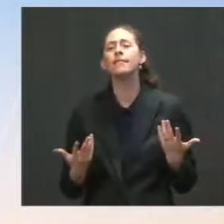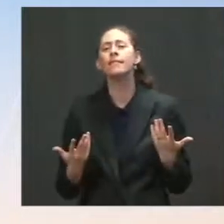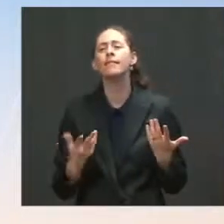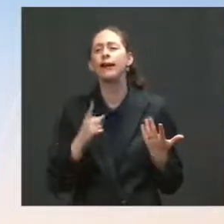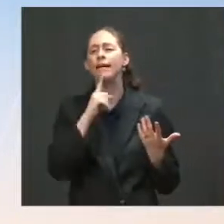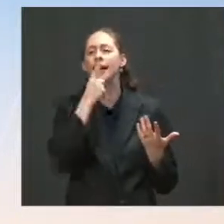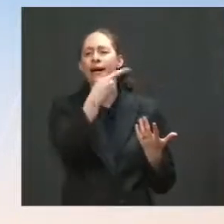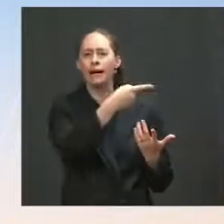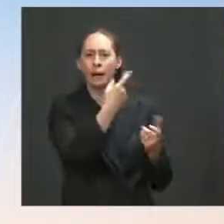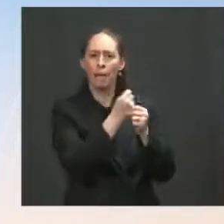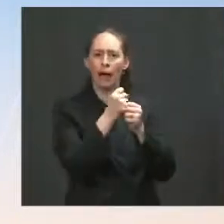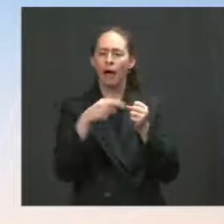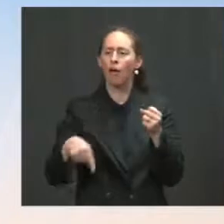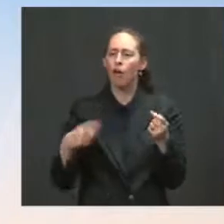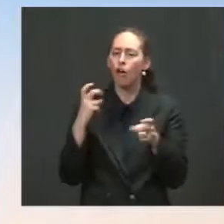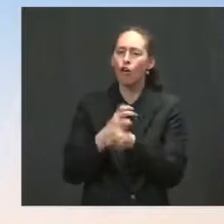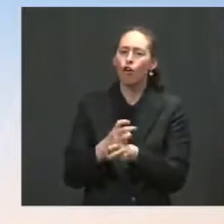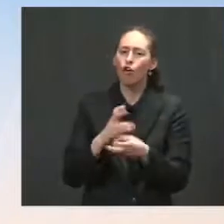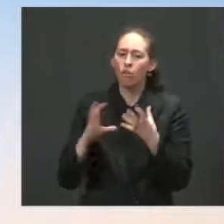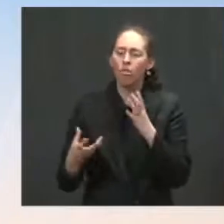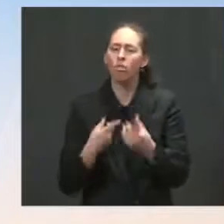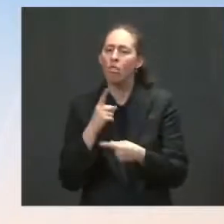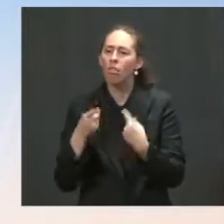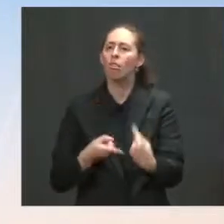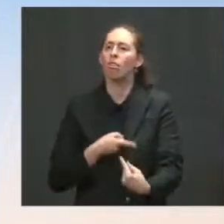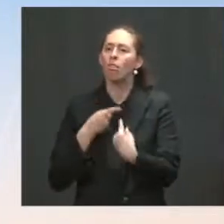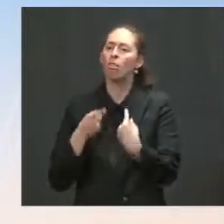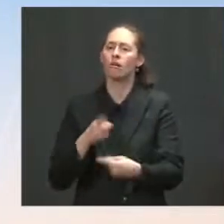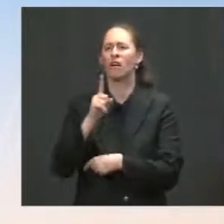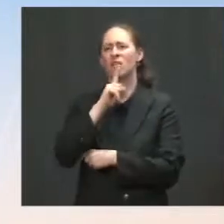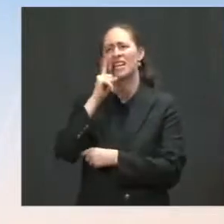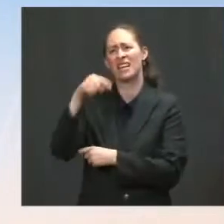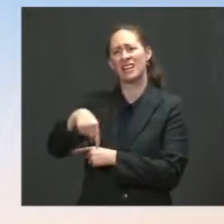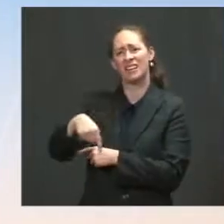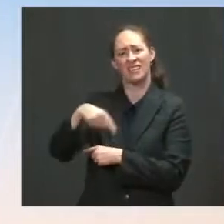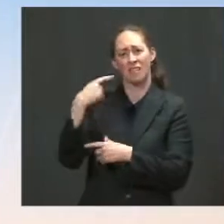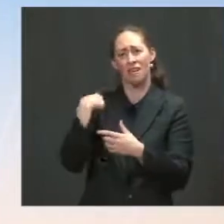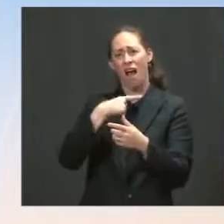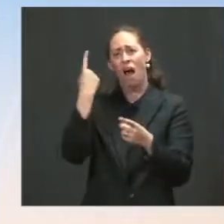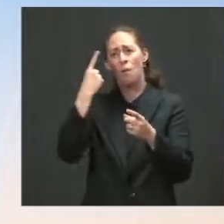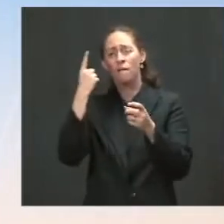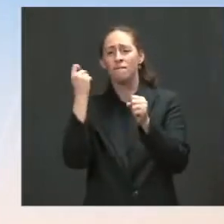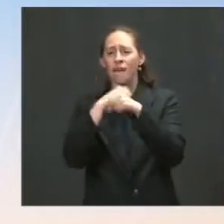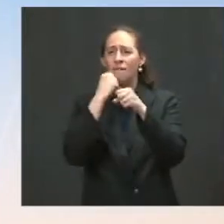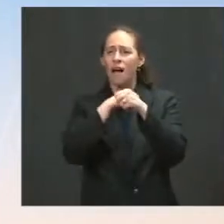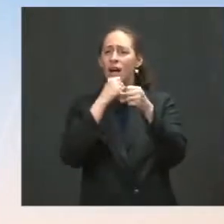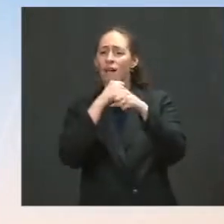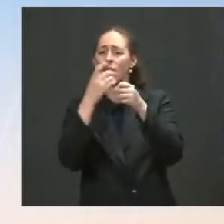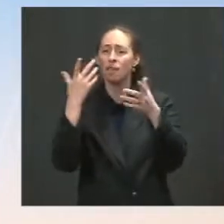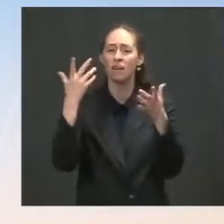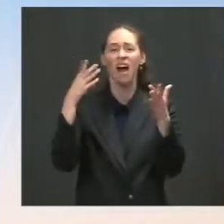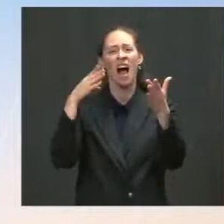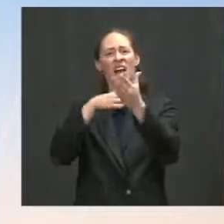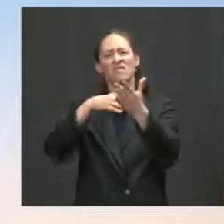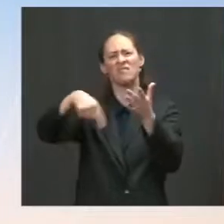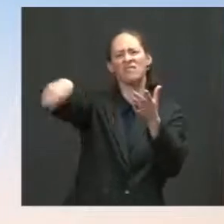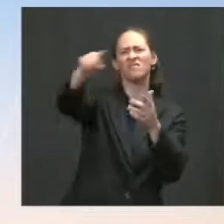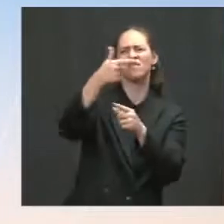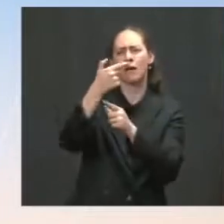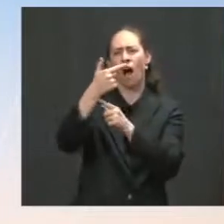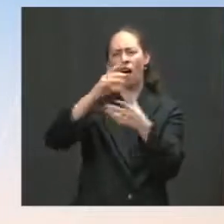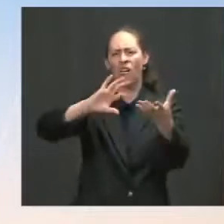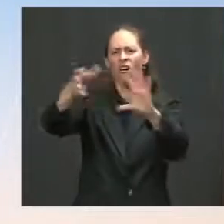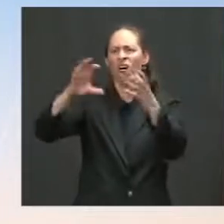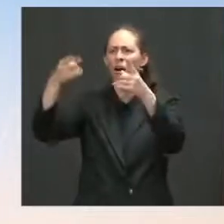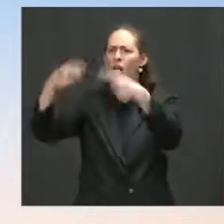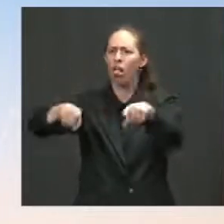agency tasked with fighting gun crimes. It speaks volumes to their complete refusal to tackle the spiking crime we've seen over the last 18 months.